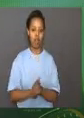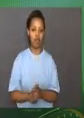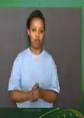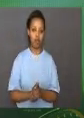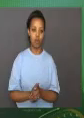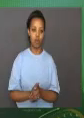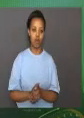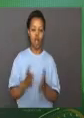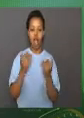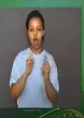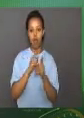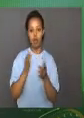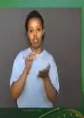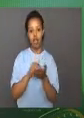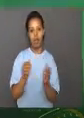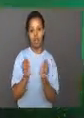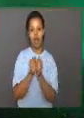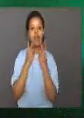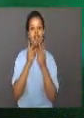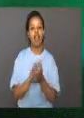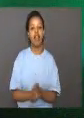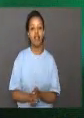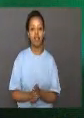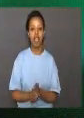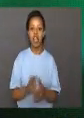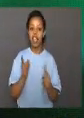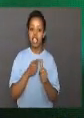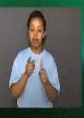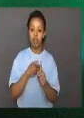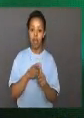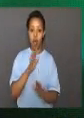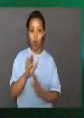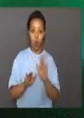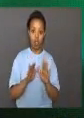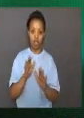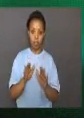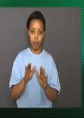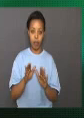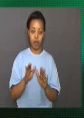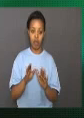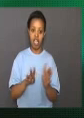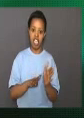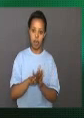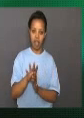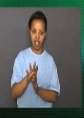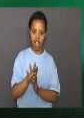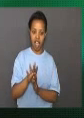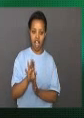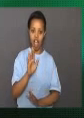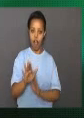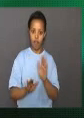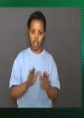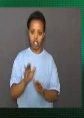Let us review the answers. The first step is the bacteriophage attached to